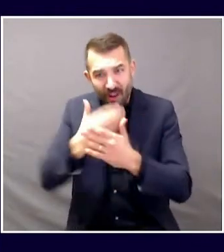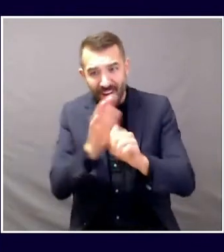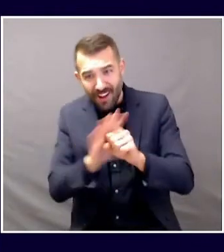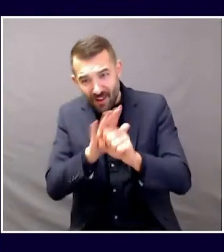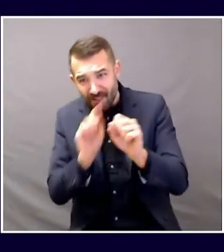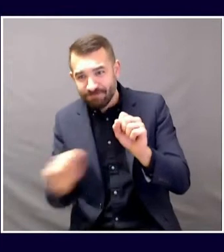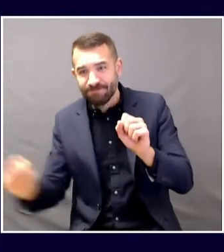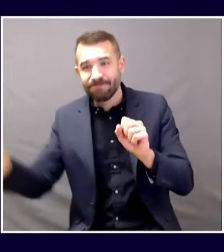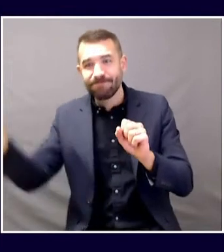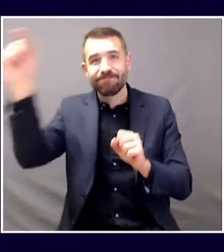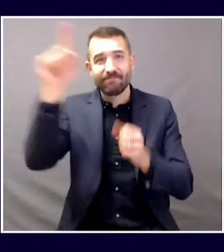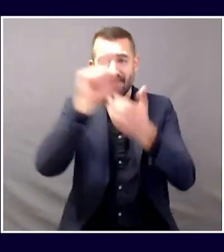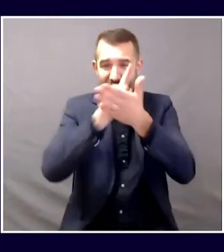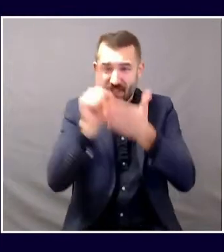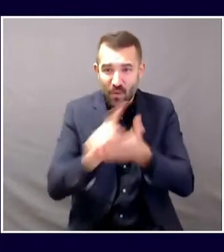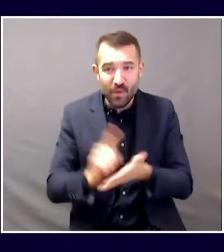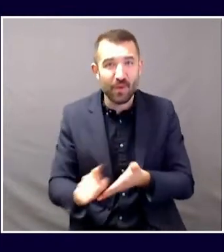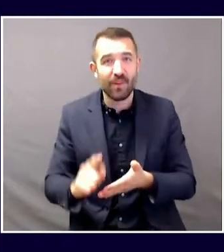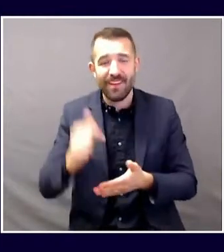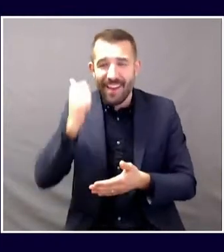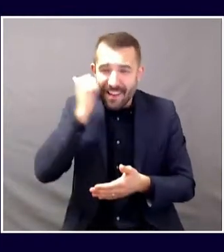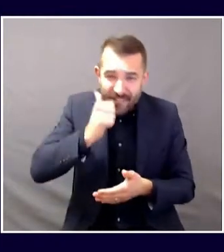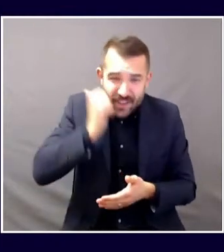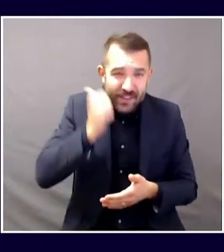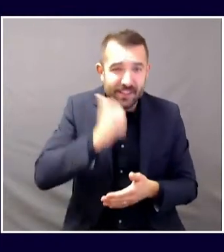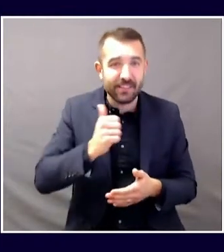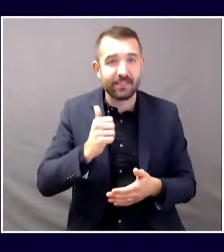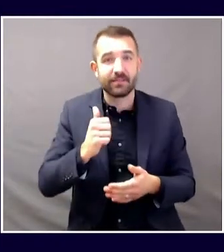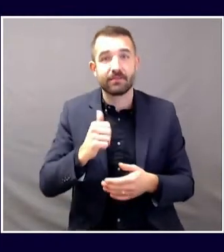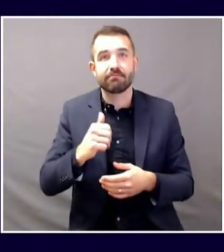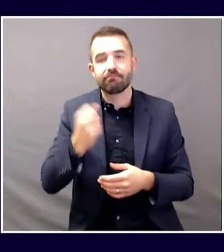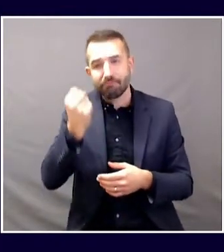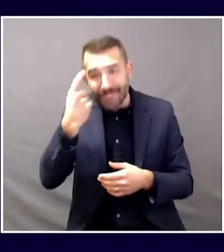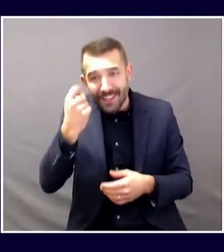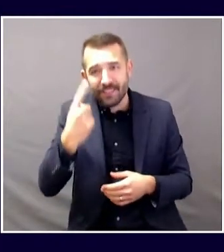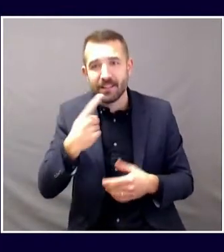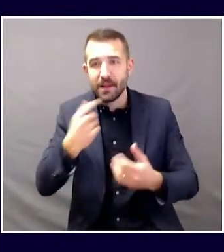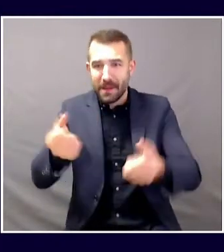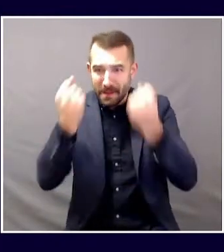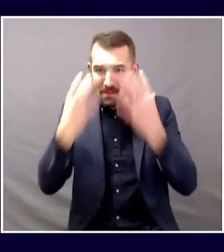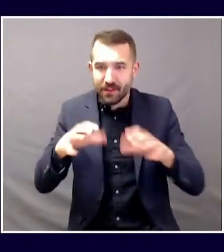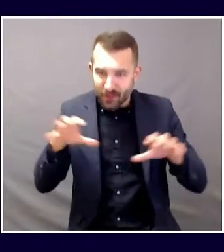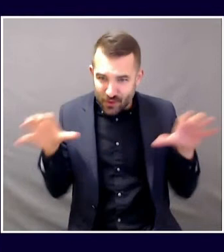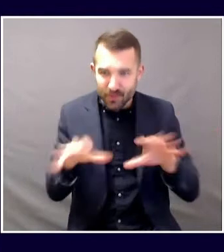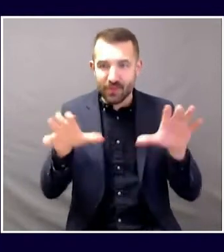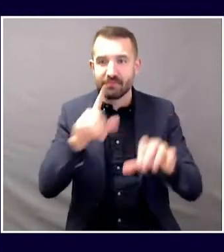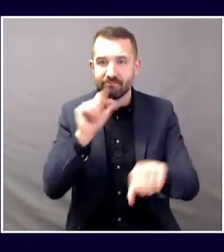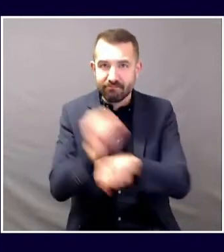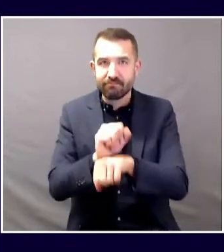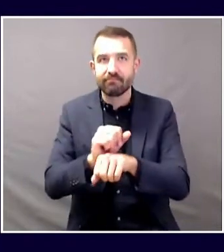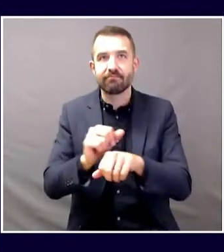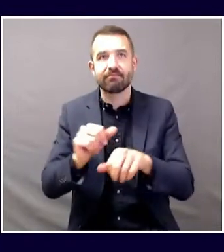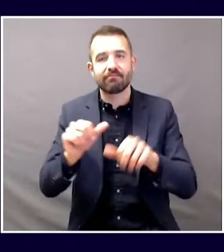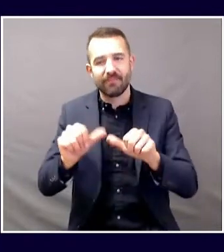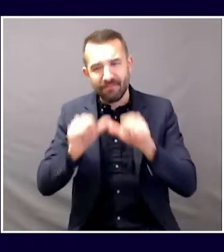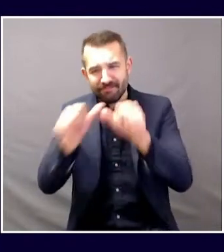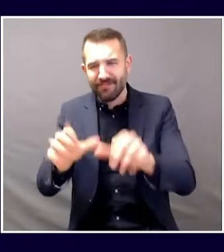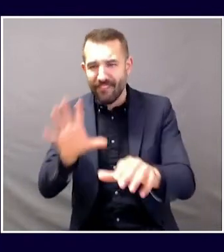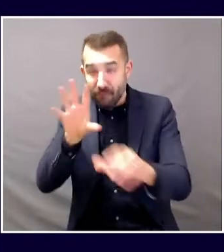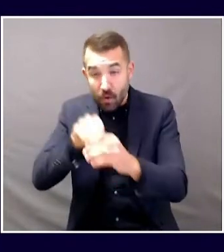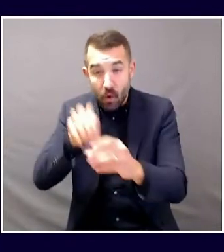week, not every day, but in many places for different periods of time. And that's